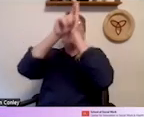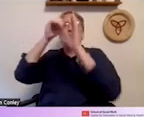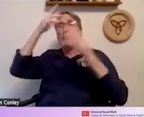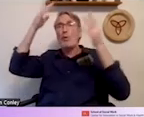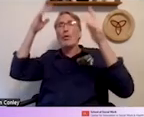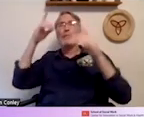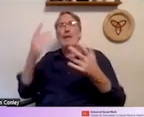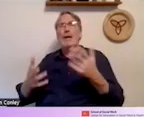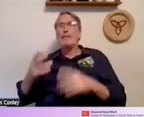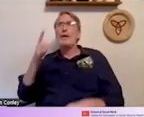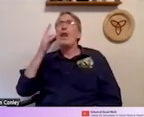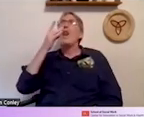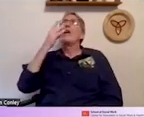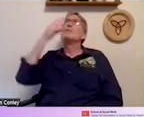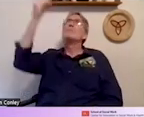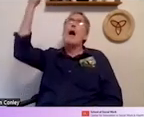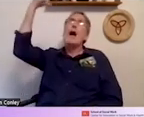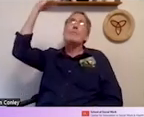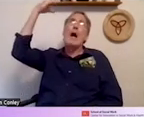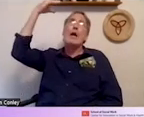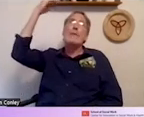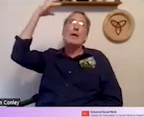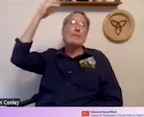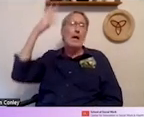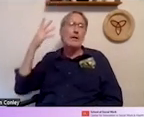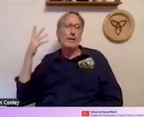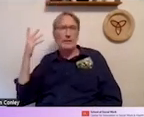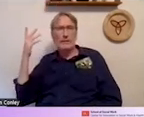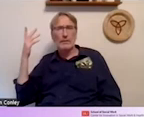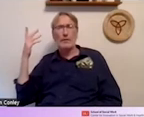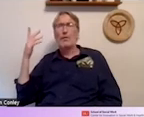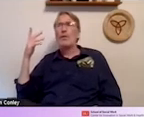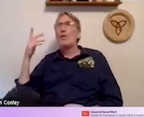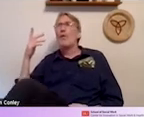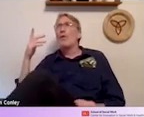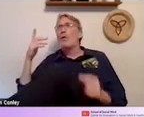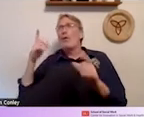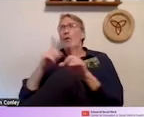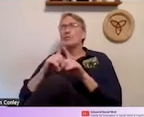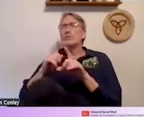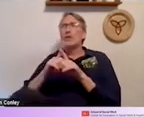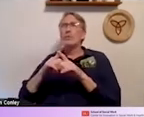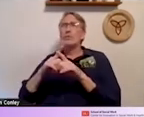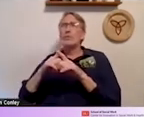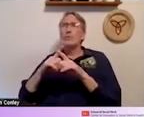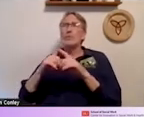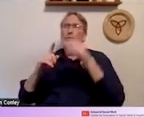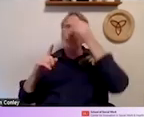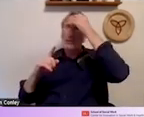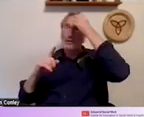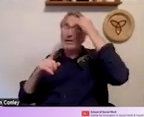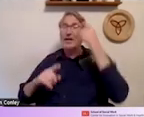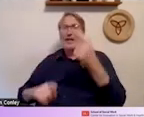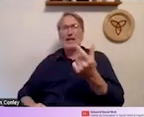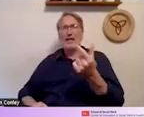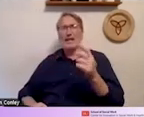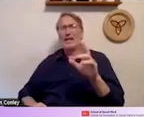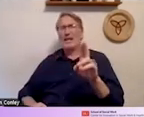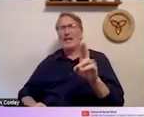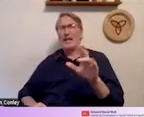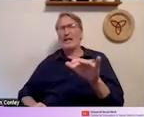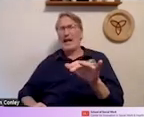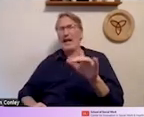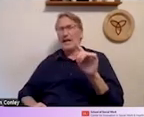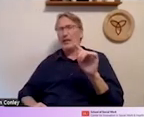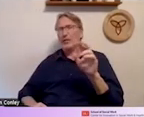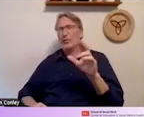lights. There are smoke alarms that have flashing lights. You're going to hear from a colleague and friend Guy Triano from the Red Cross, who